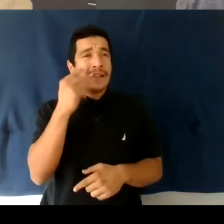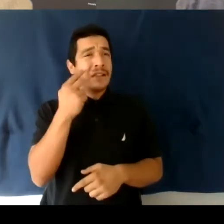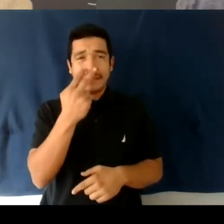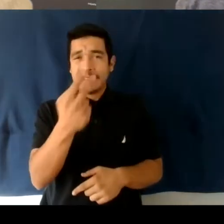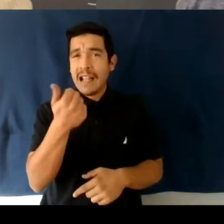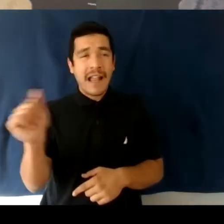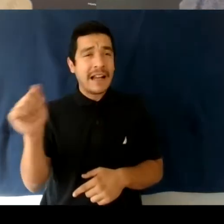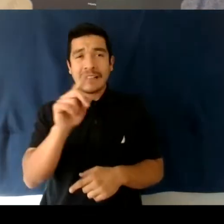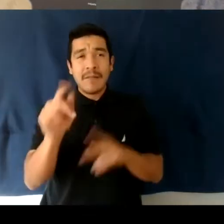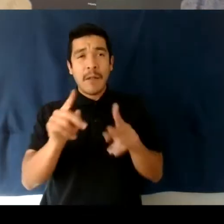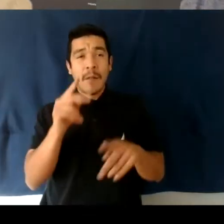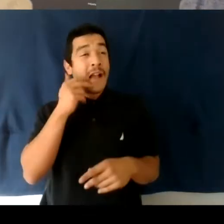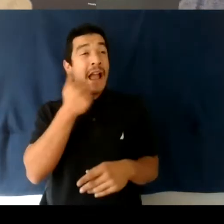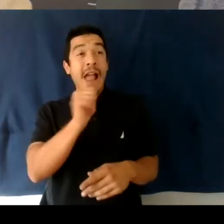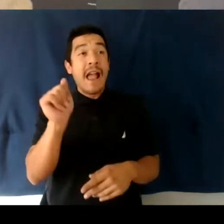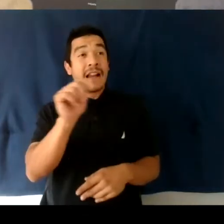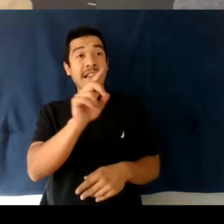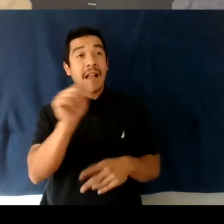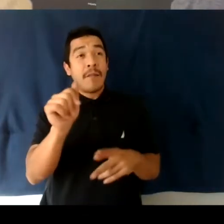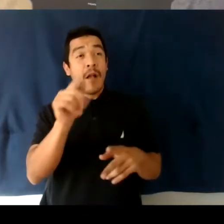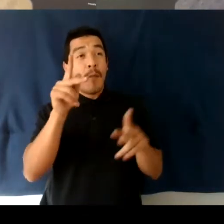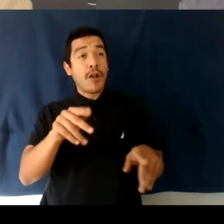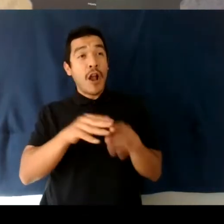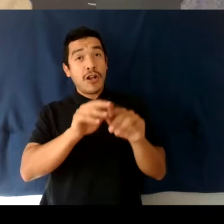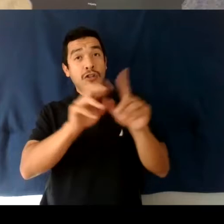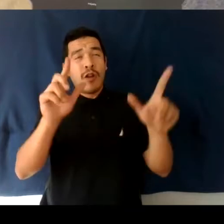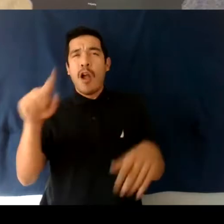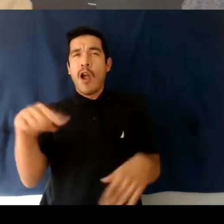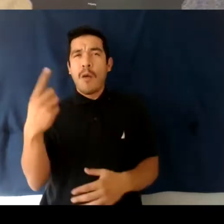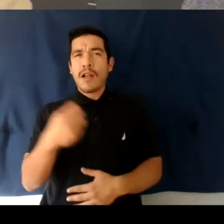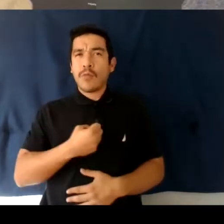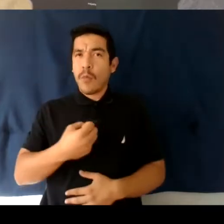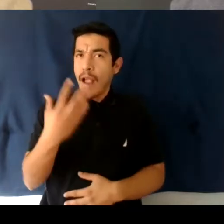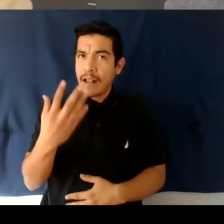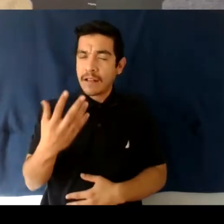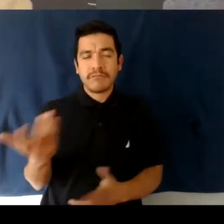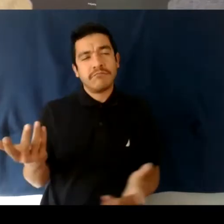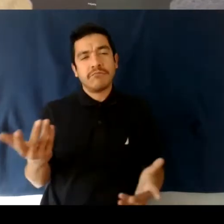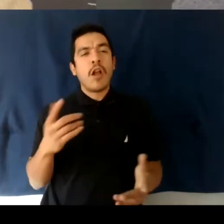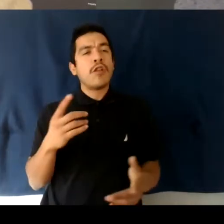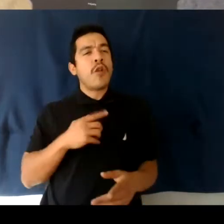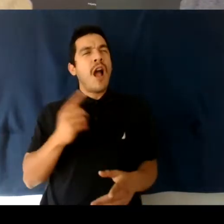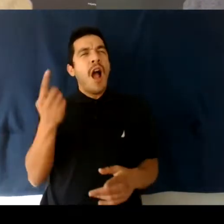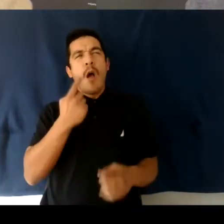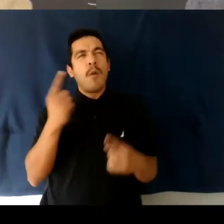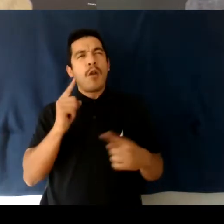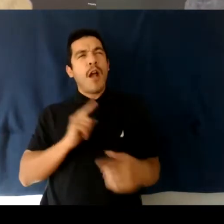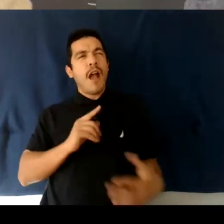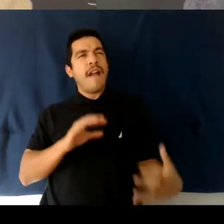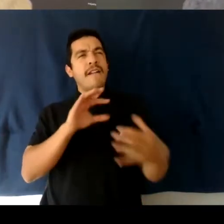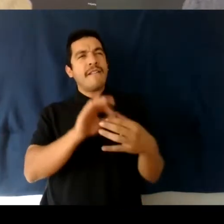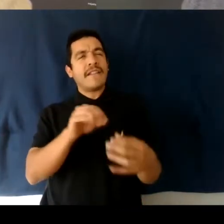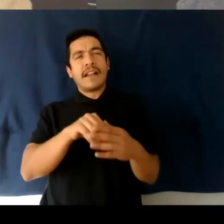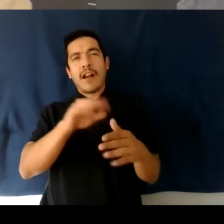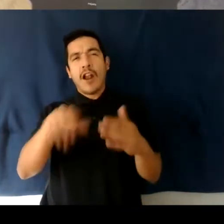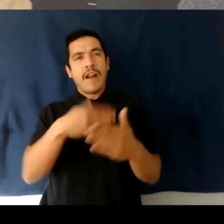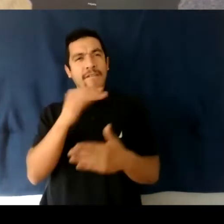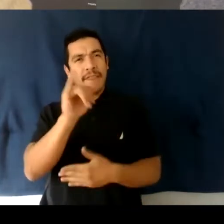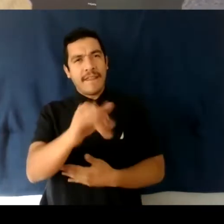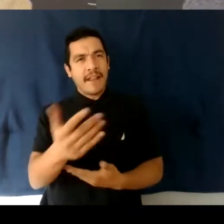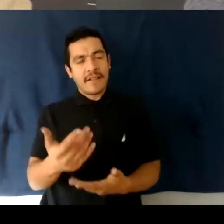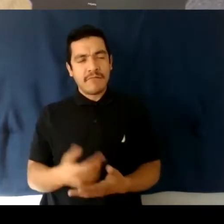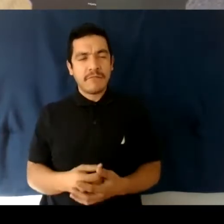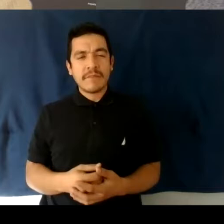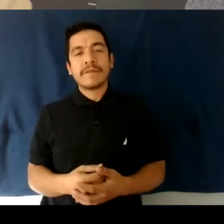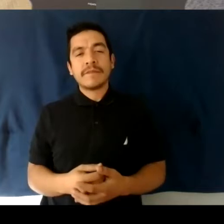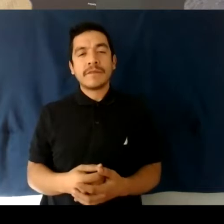representation that I did see was of someone who was typically white. And so it was like, well, where do I fit into all of that? And so I used to think